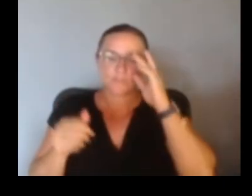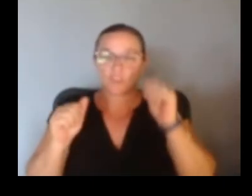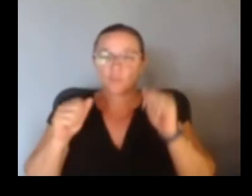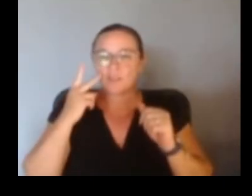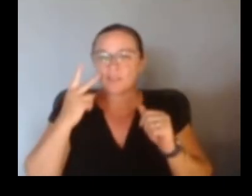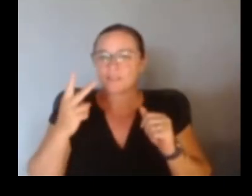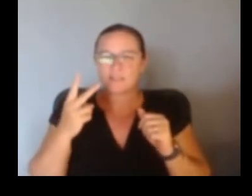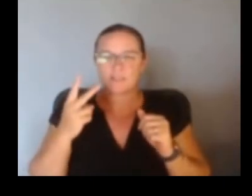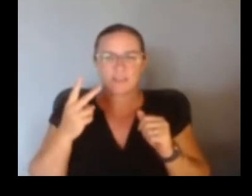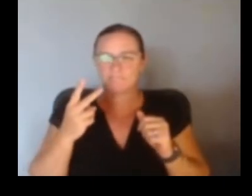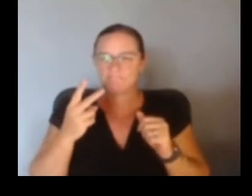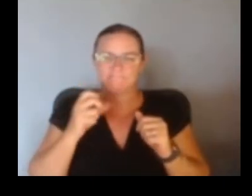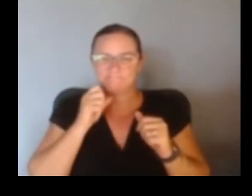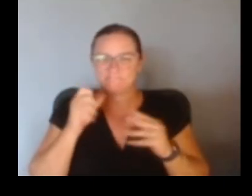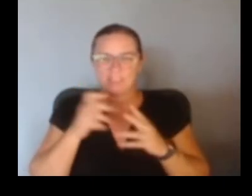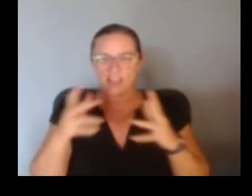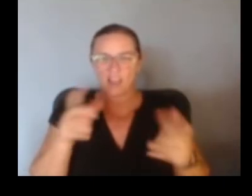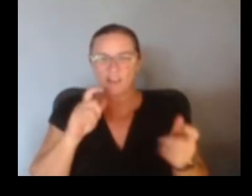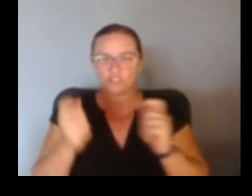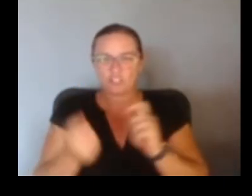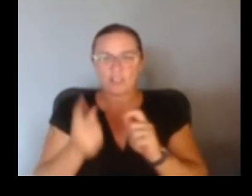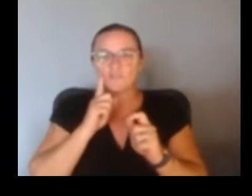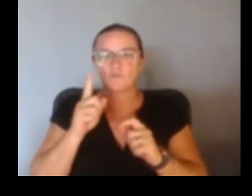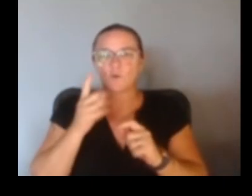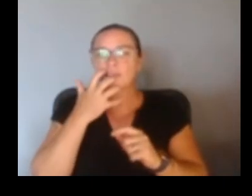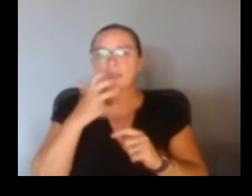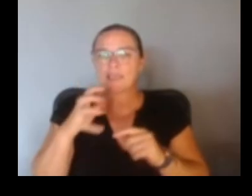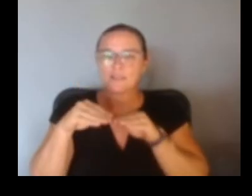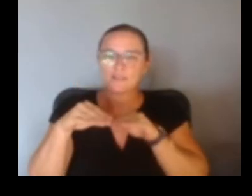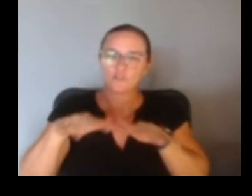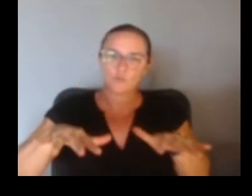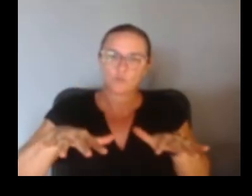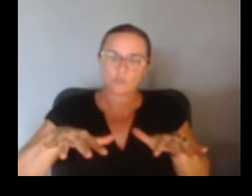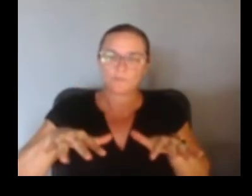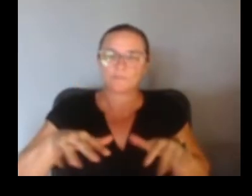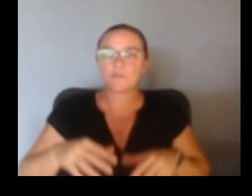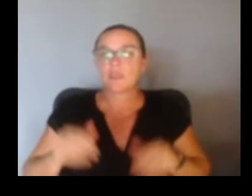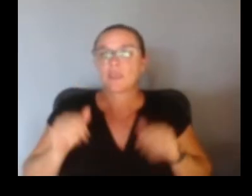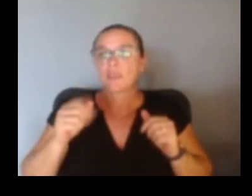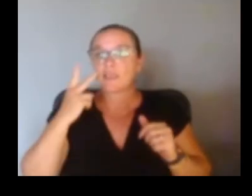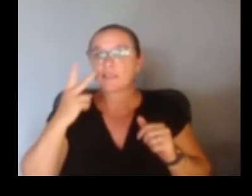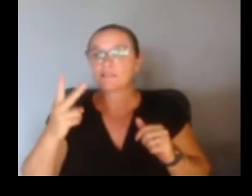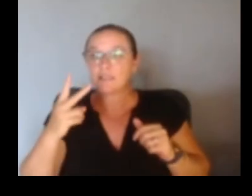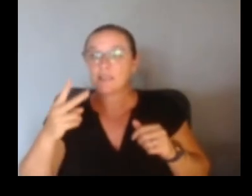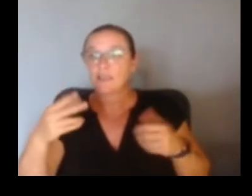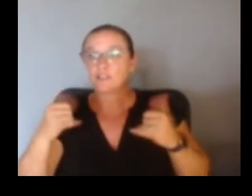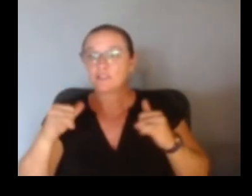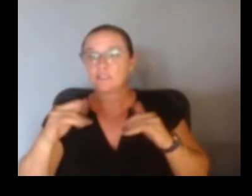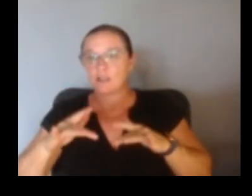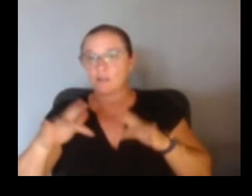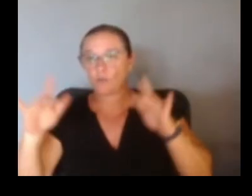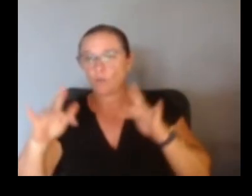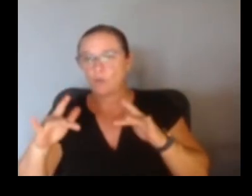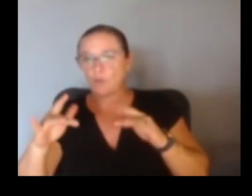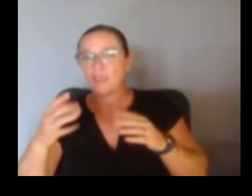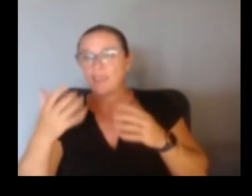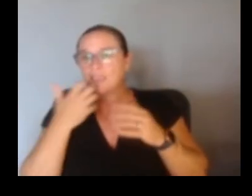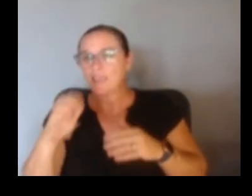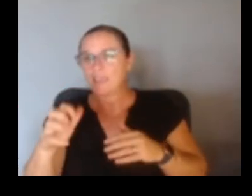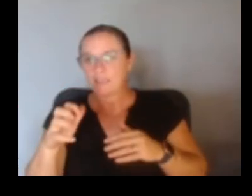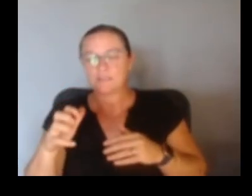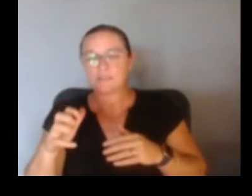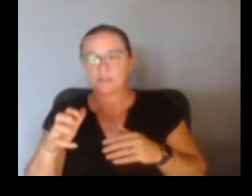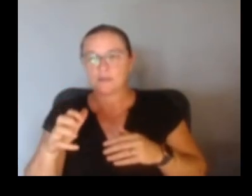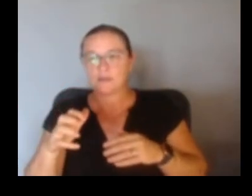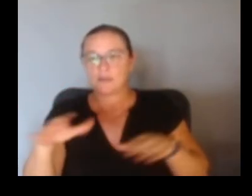changes as far as heat distribution on a crater floor. We do see there's still heat coming from the vent that is not always visible through